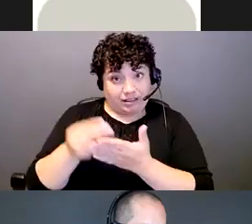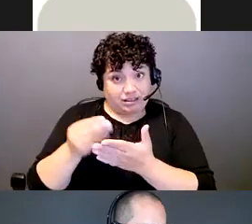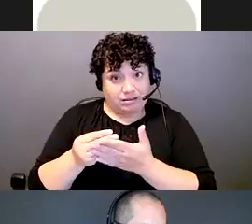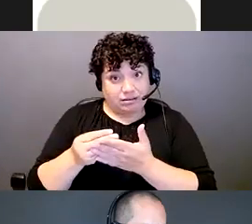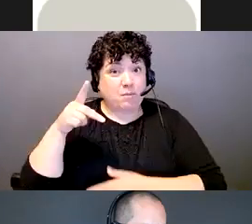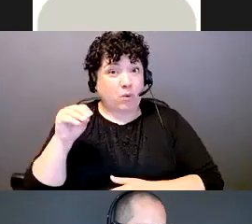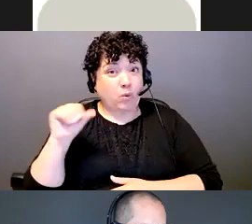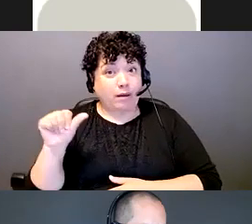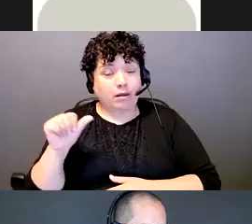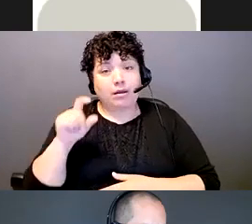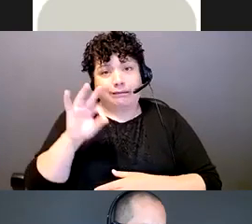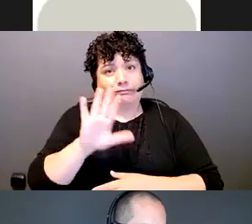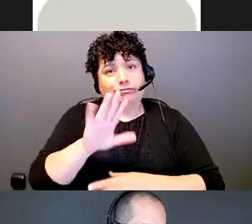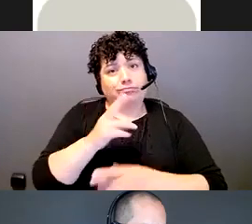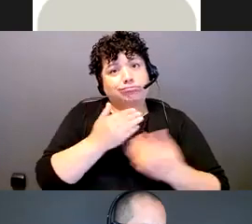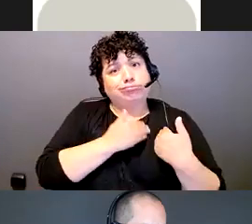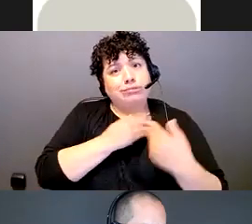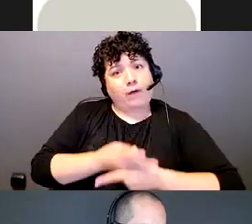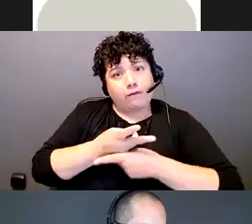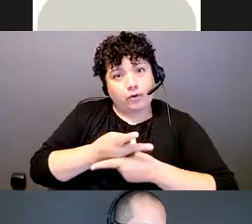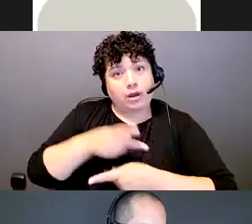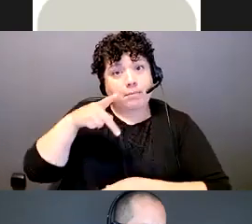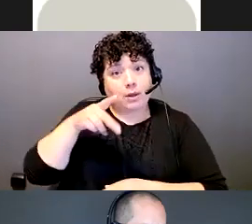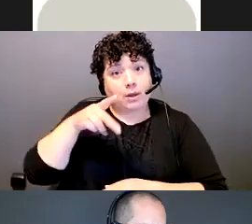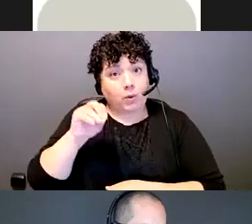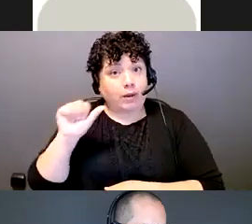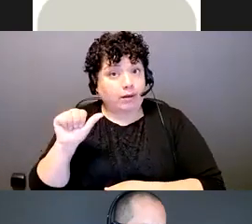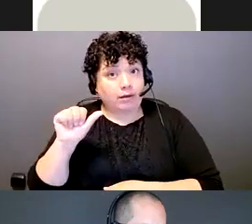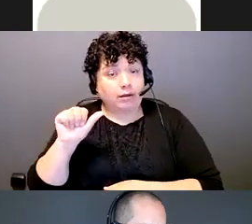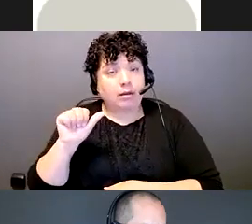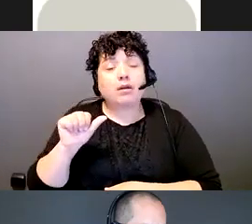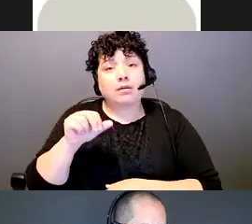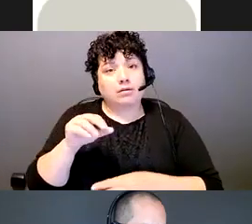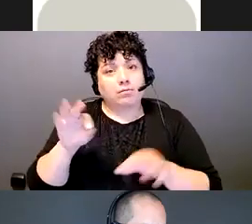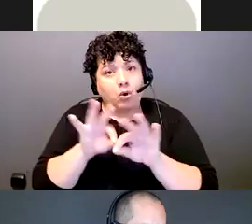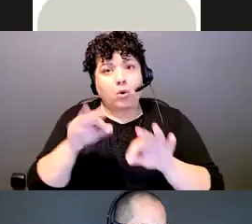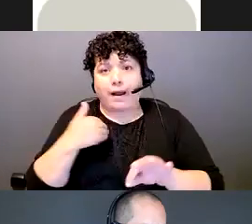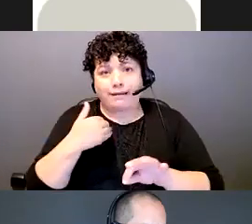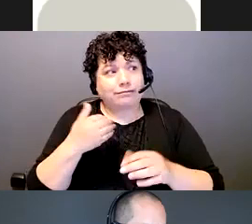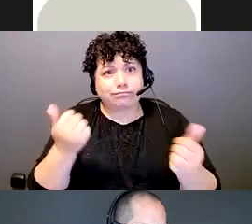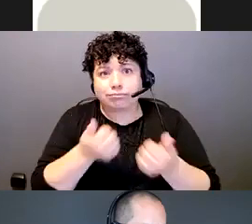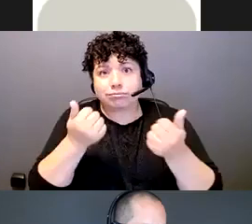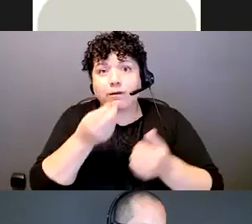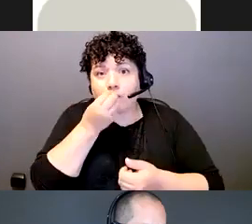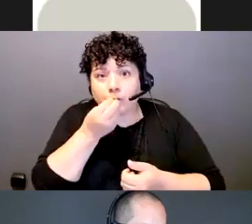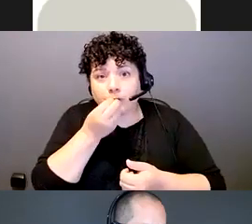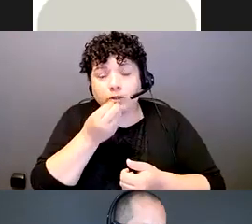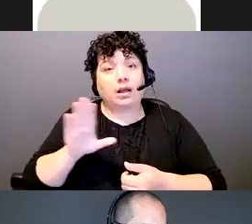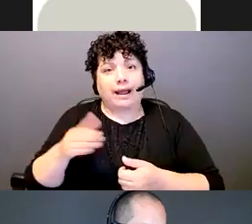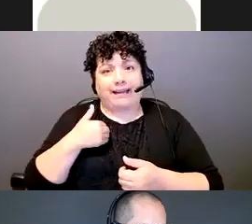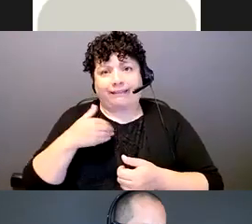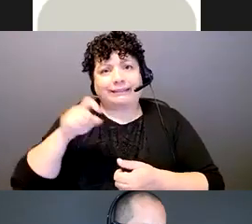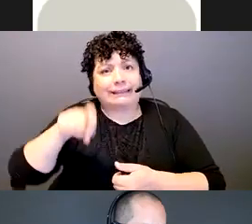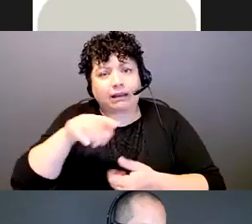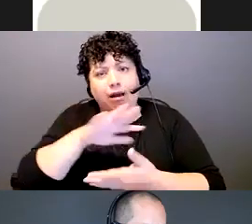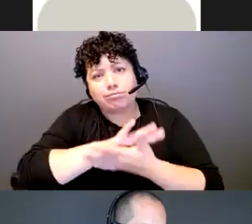for finances, making sure that there's always food in the house, that the person's needs are met, and that there